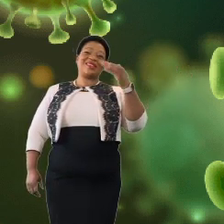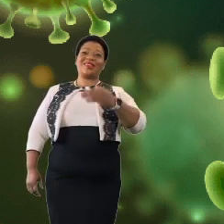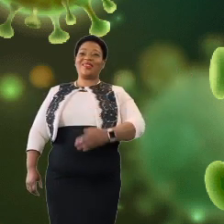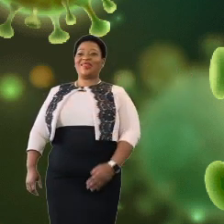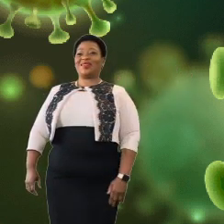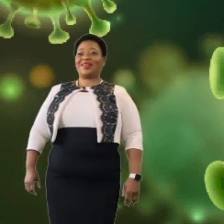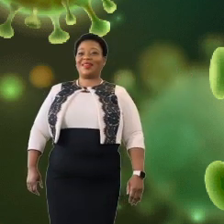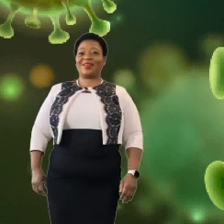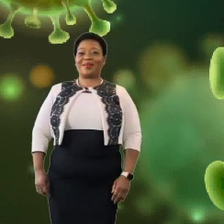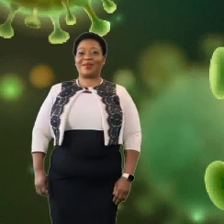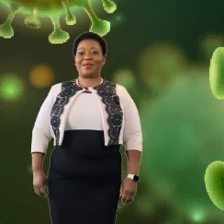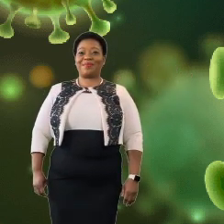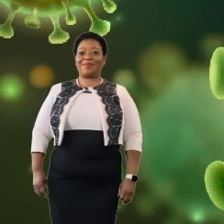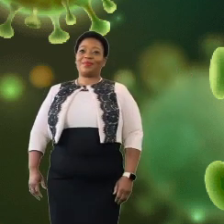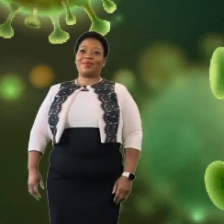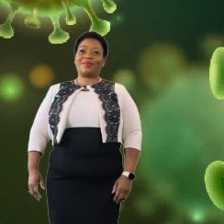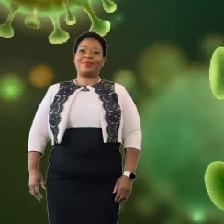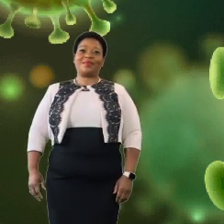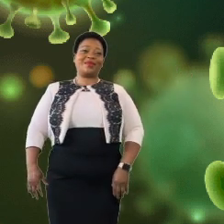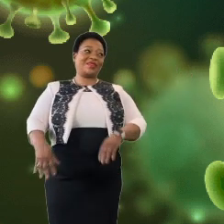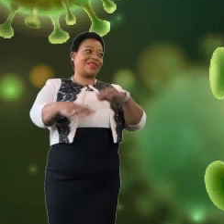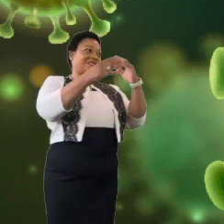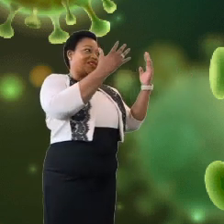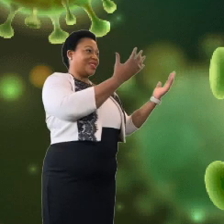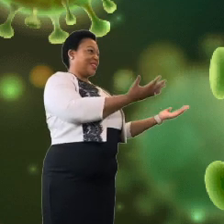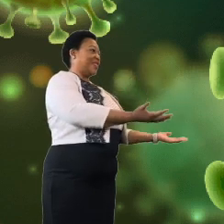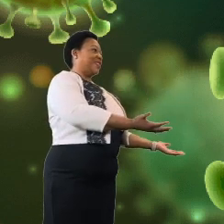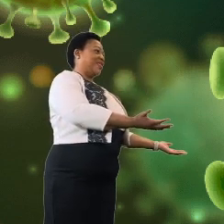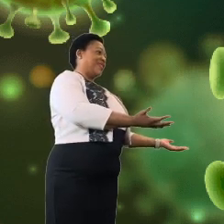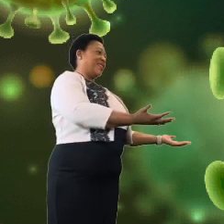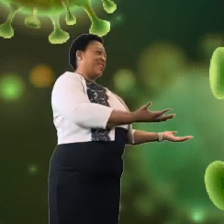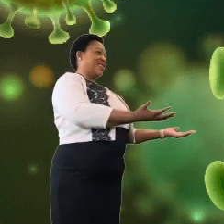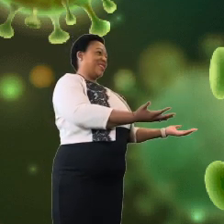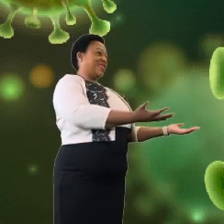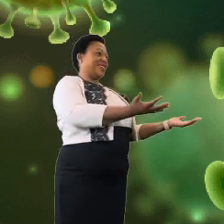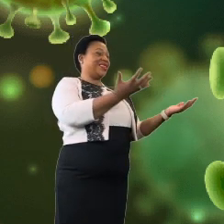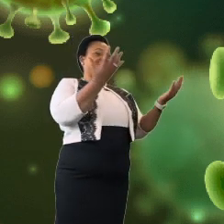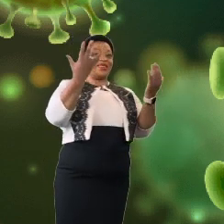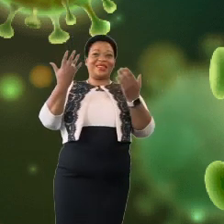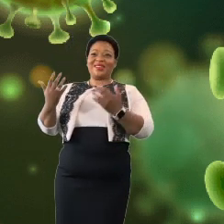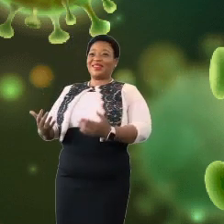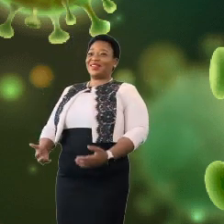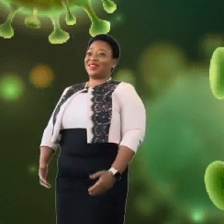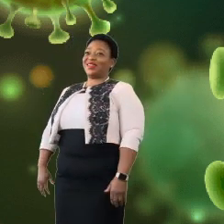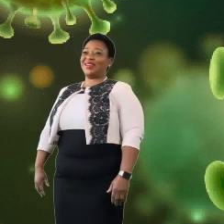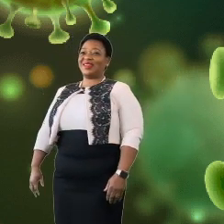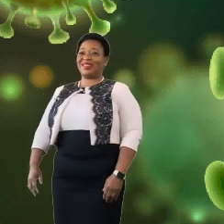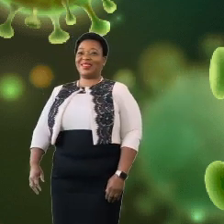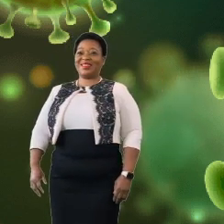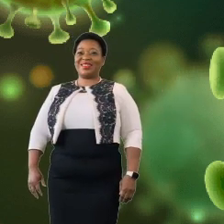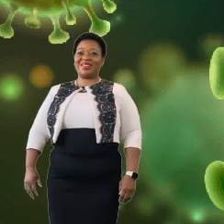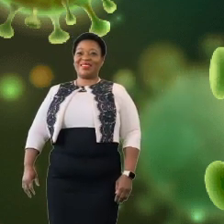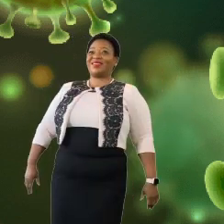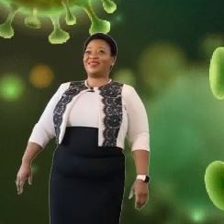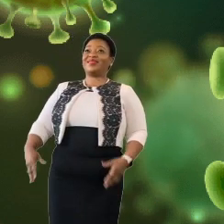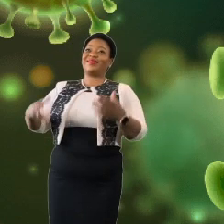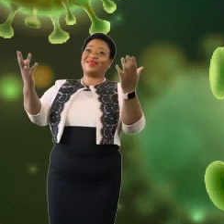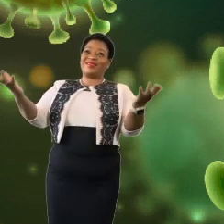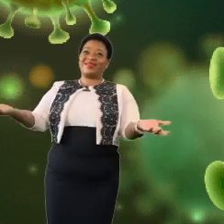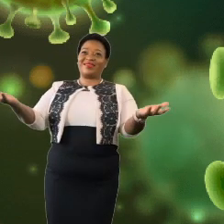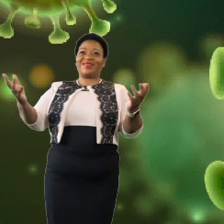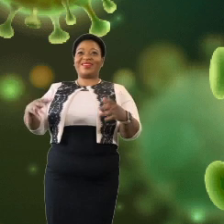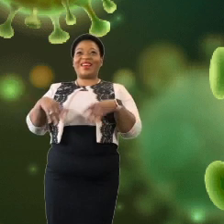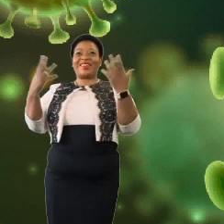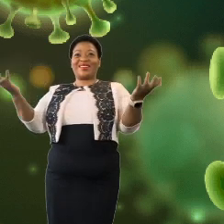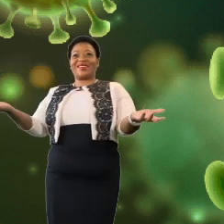him or herself, a short description of what the project is all about, give us an address, give us contact details, tell us firstly also a little bit